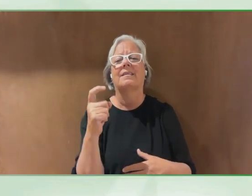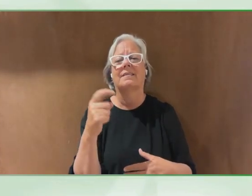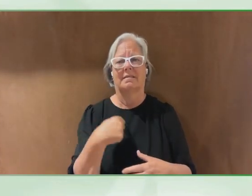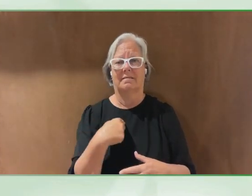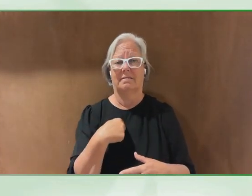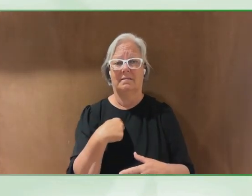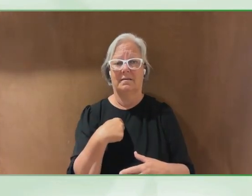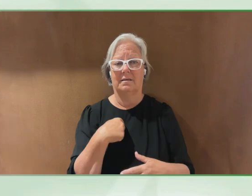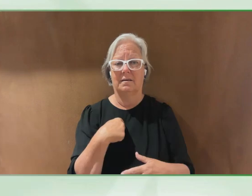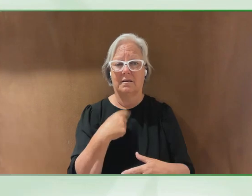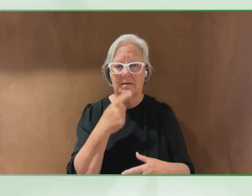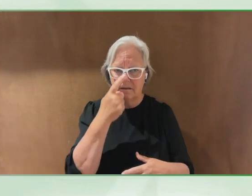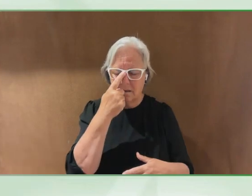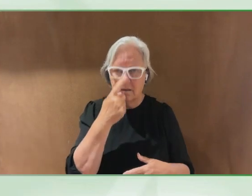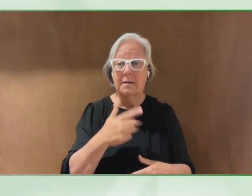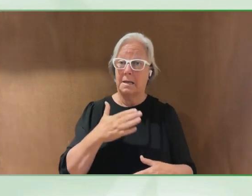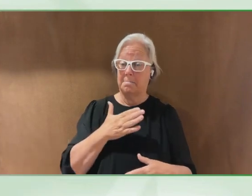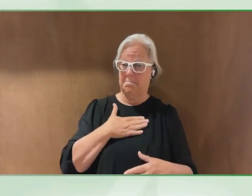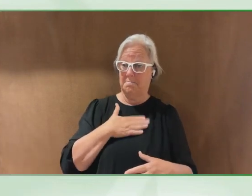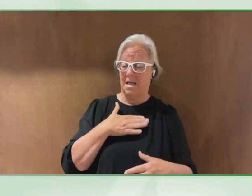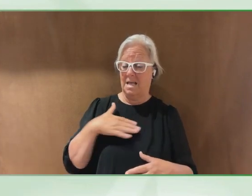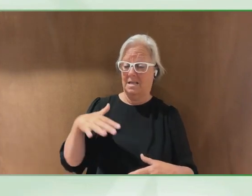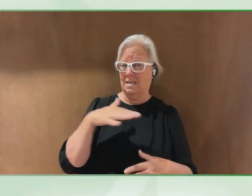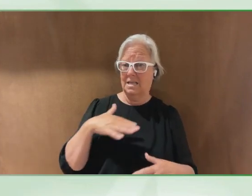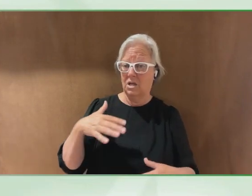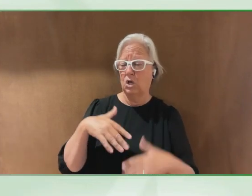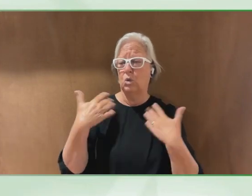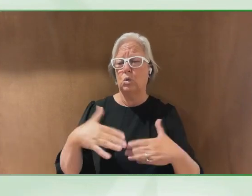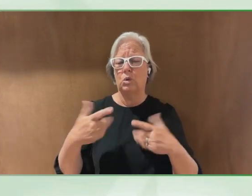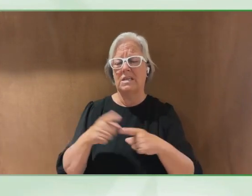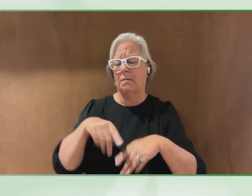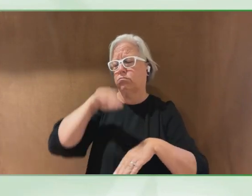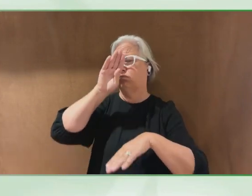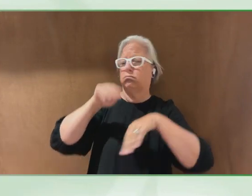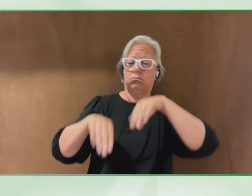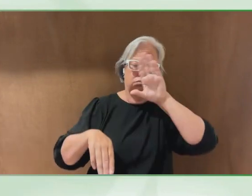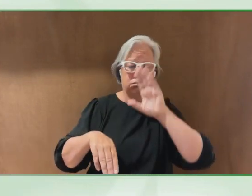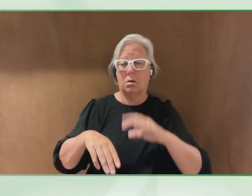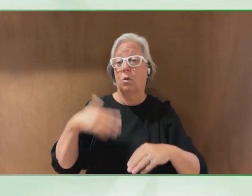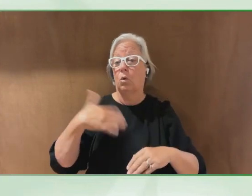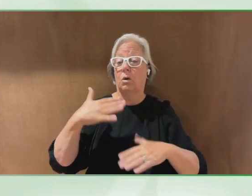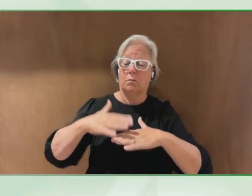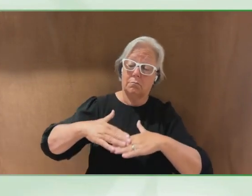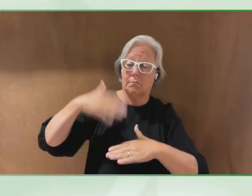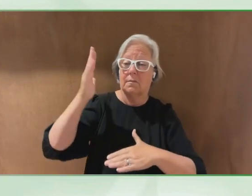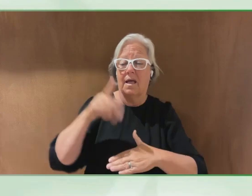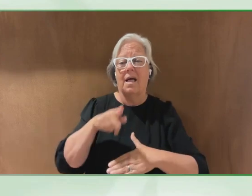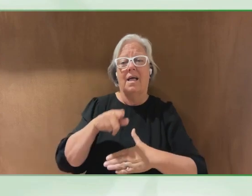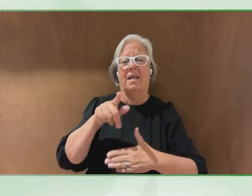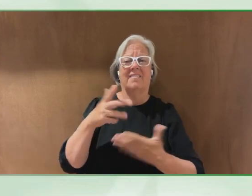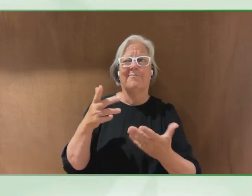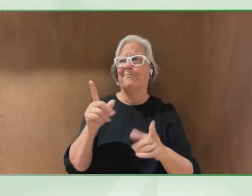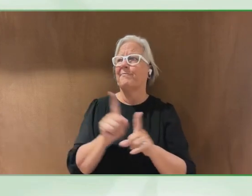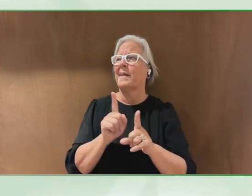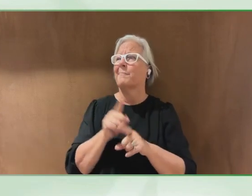my generation, faced so much discrimination. We paved the way for you guys, and it's